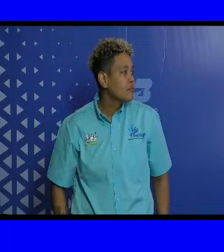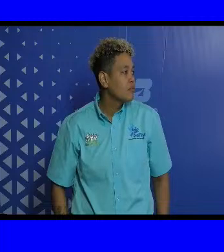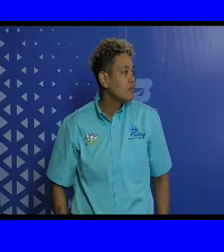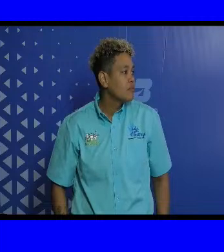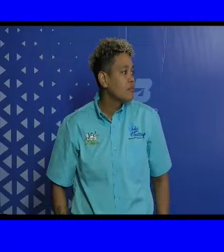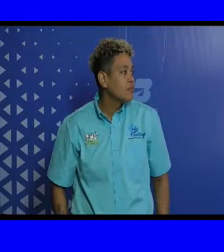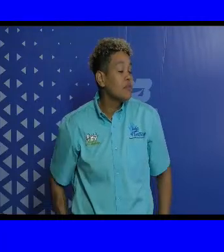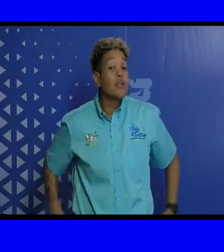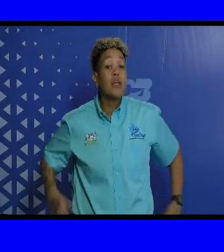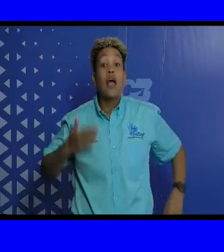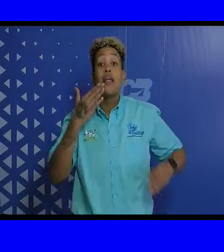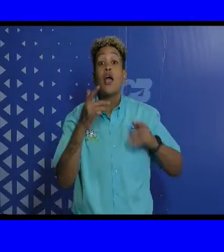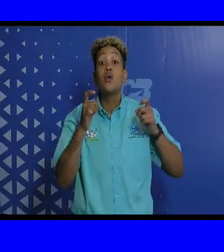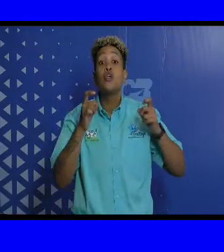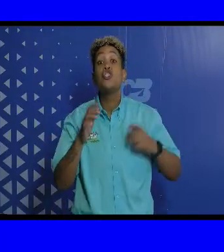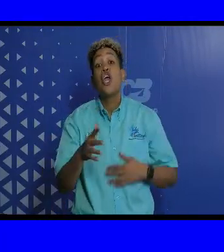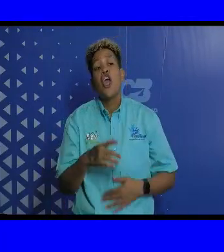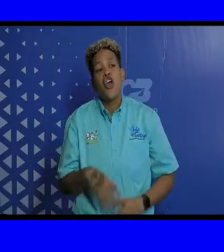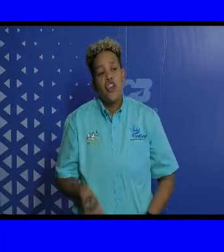Thank you, Chair.